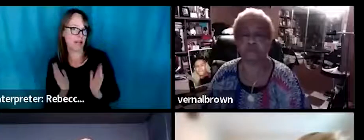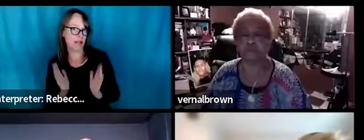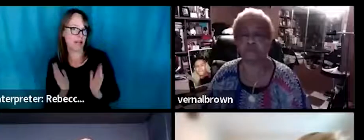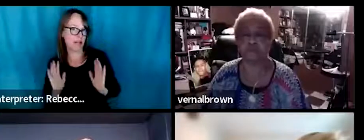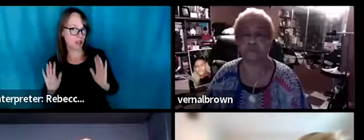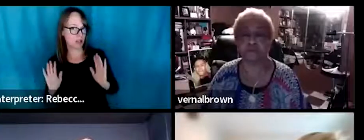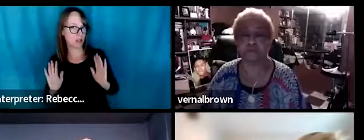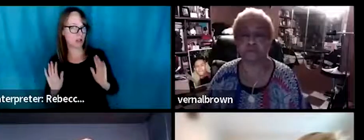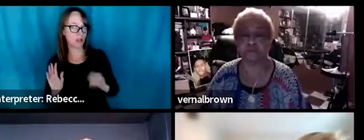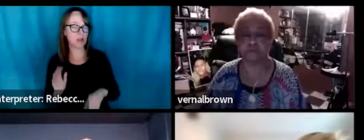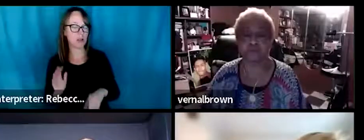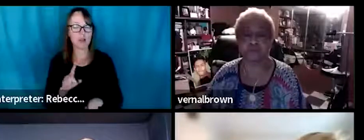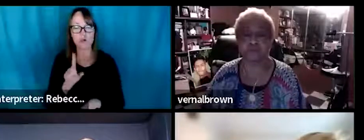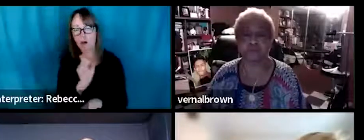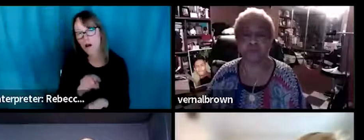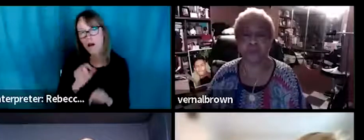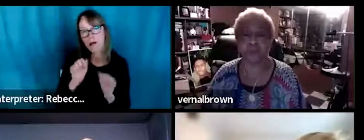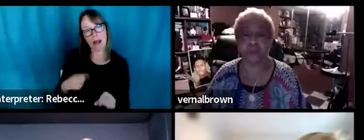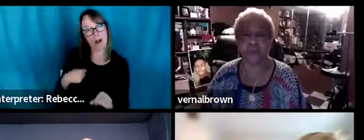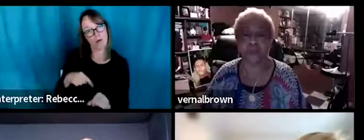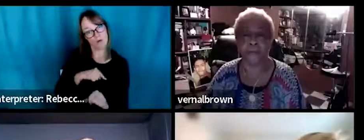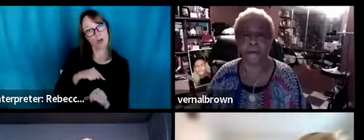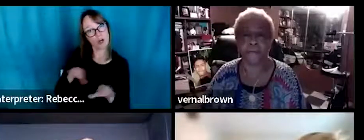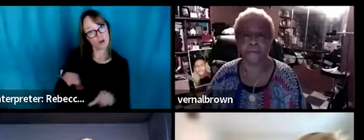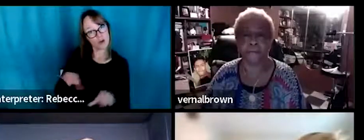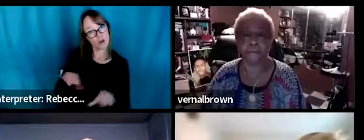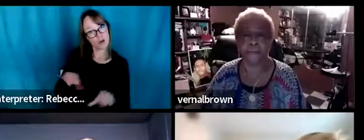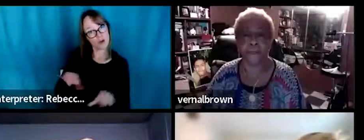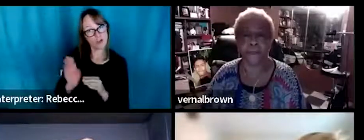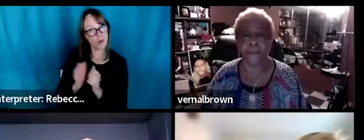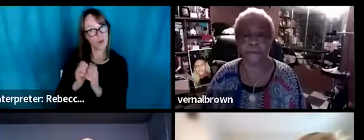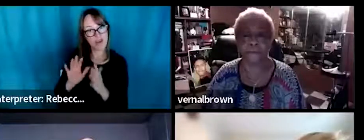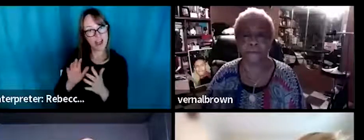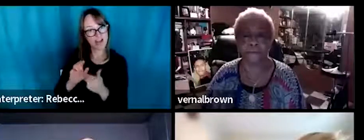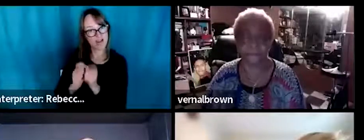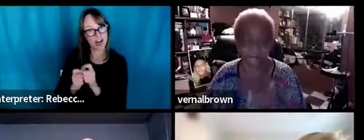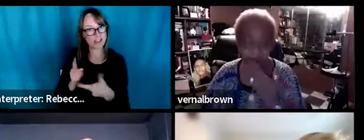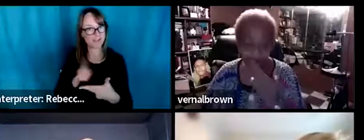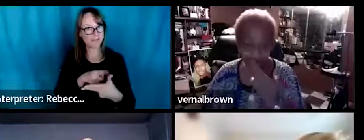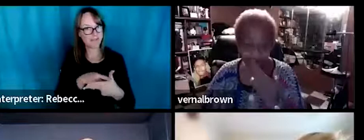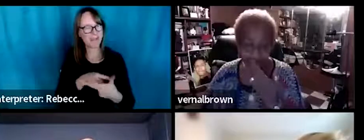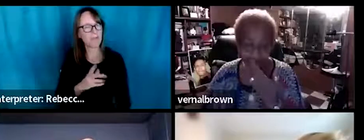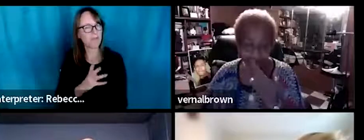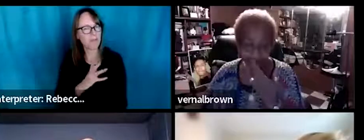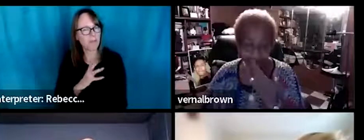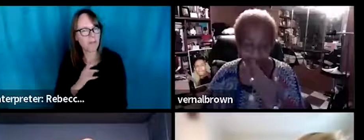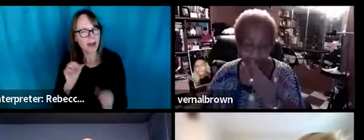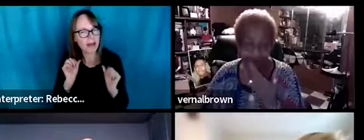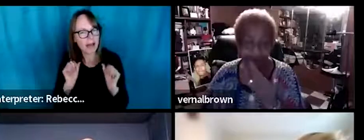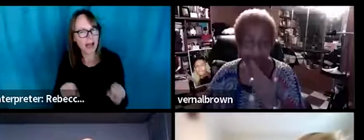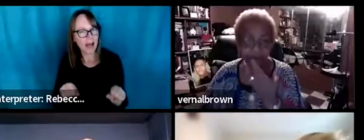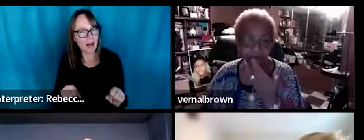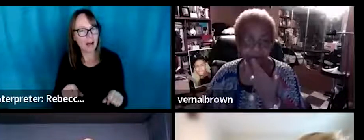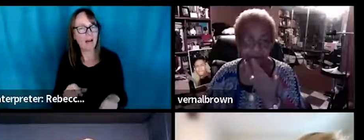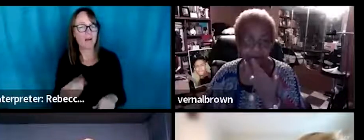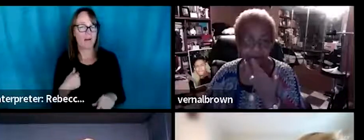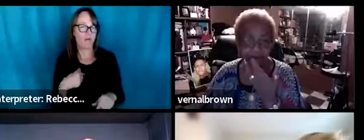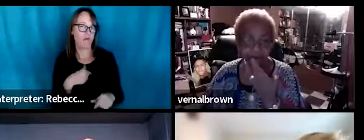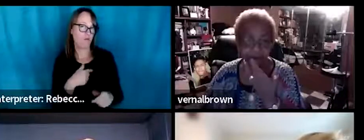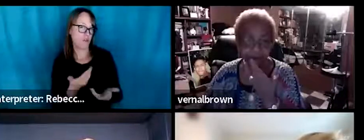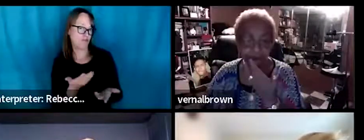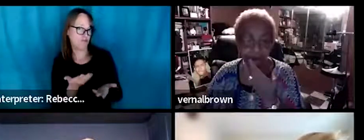if there are no changes? We absolutely can. That is right. We're just talking about tuning it and trying to set a